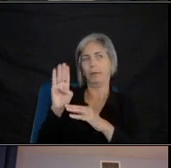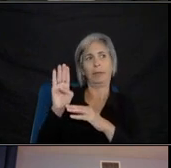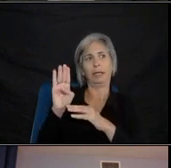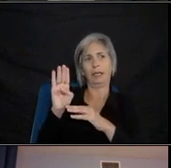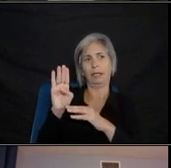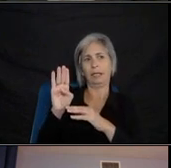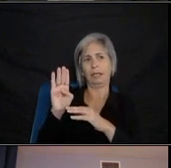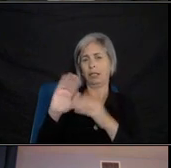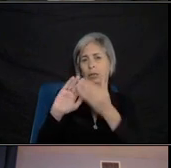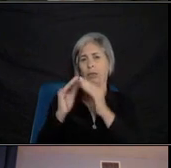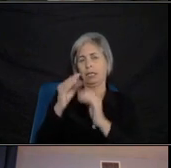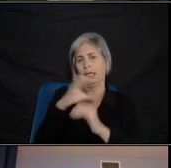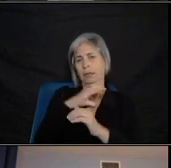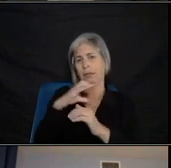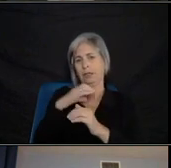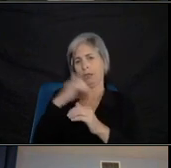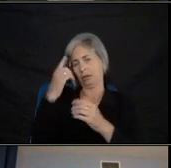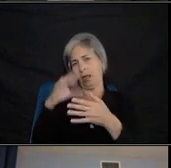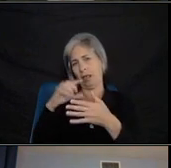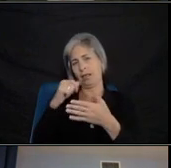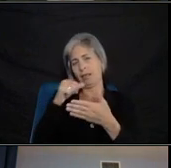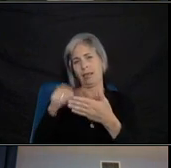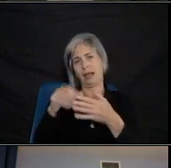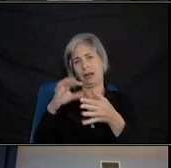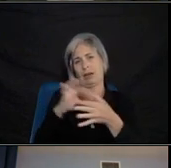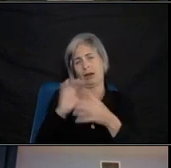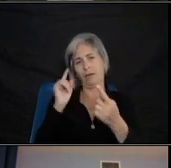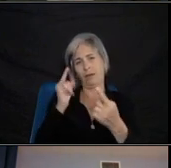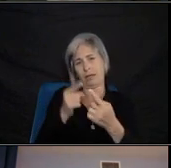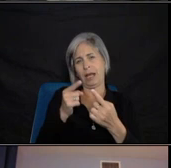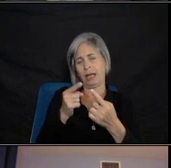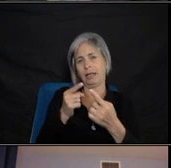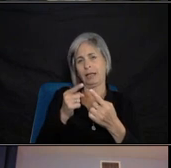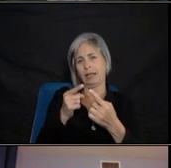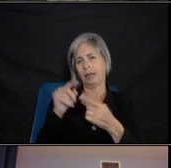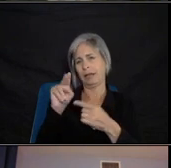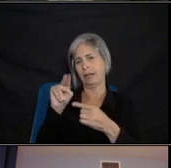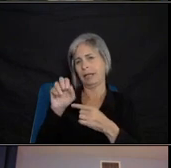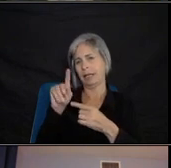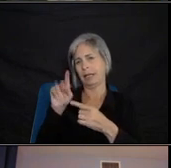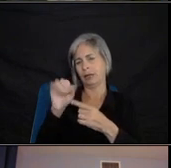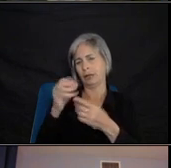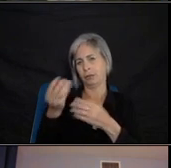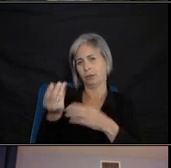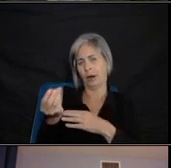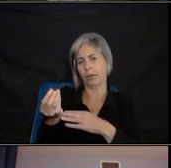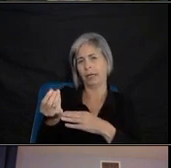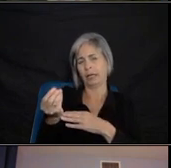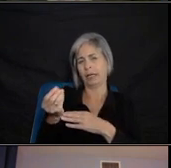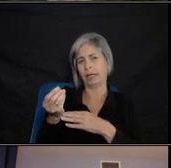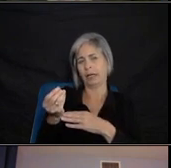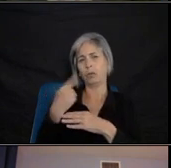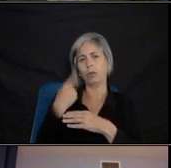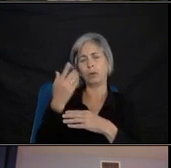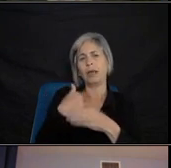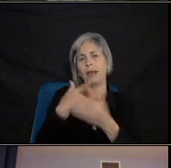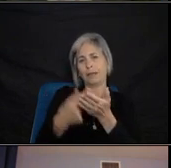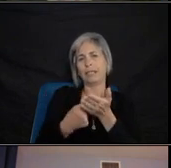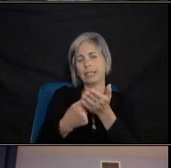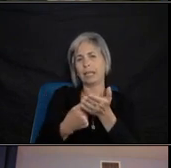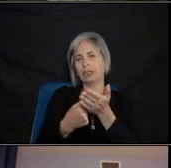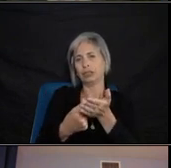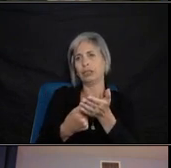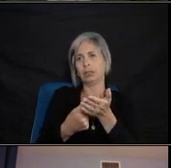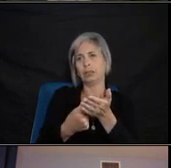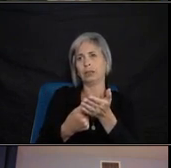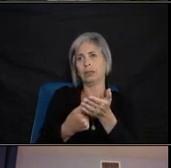the city commission regarding the letter of intent from Majorca Isles LLC regarding the Nichols Boulevard property. We're going to have that discussion after